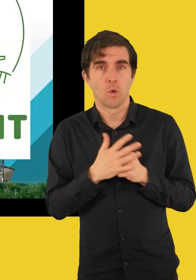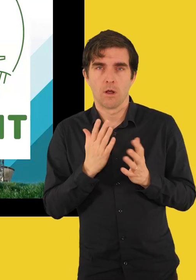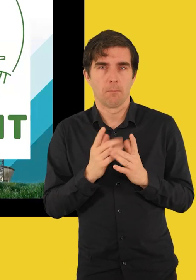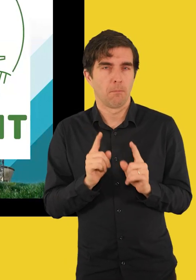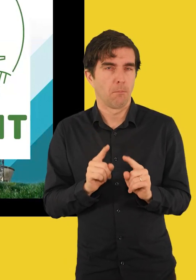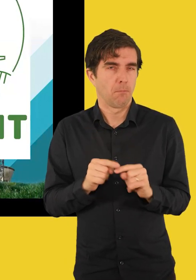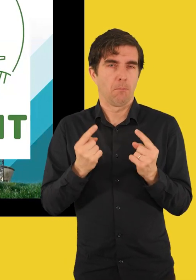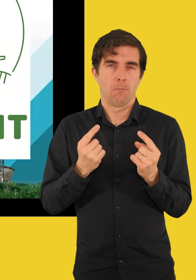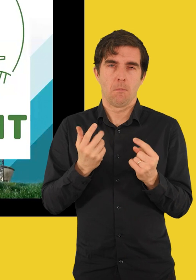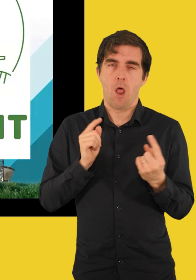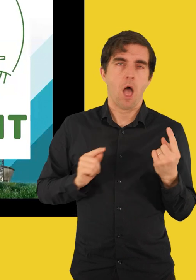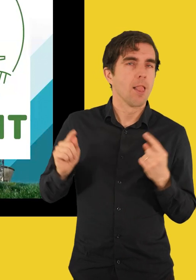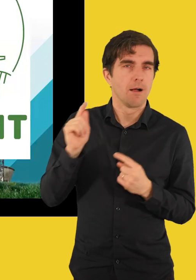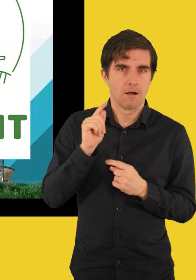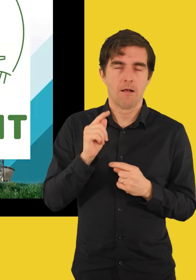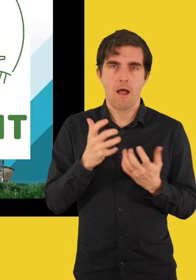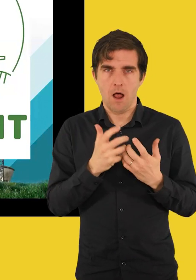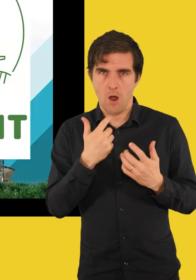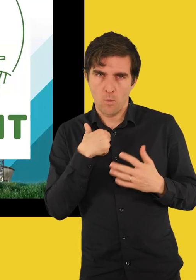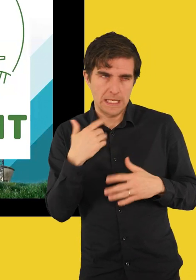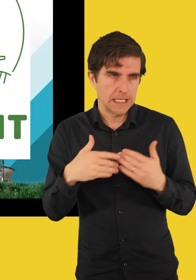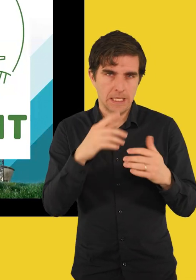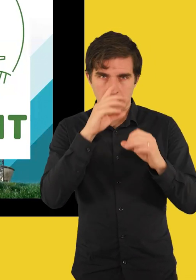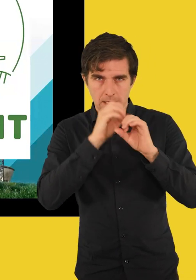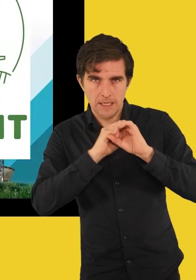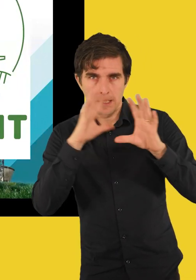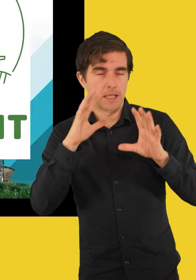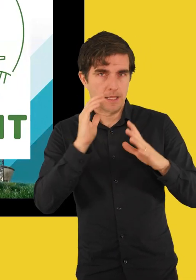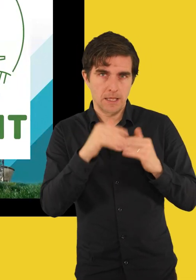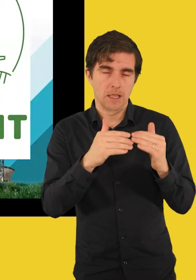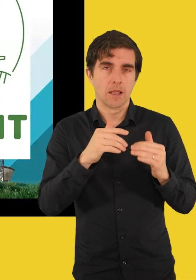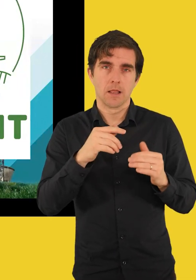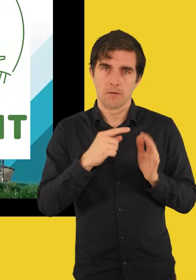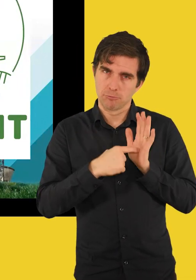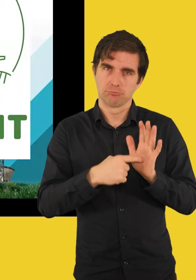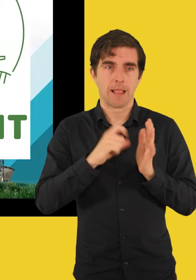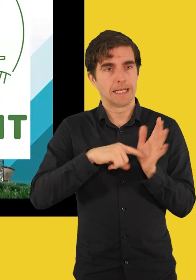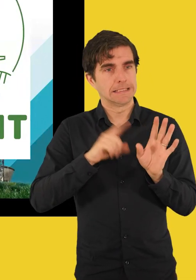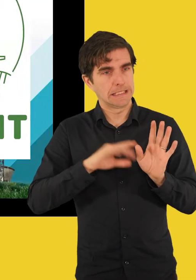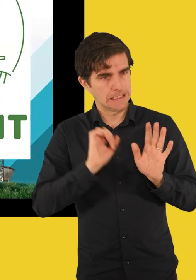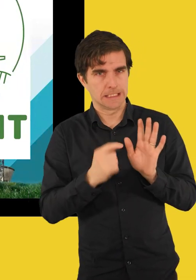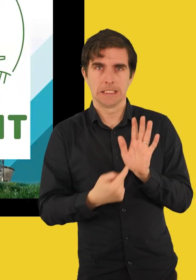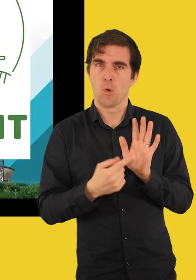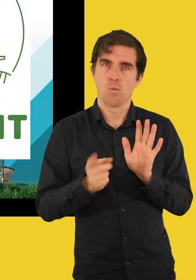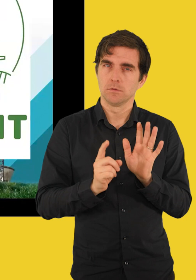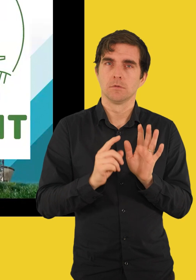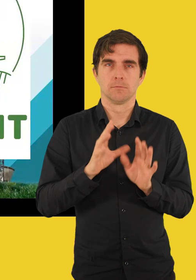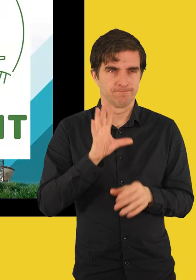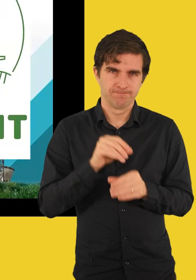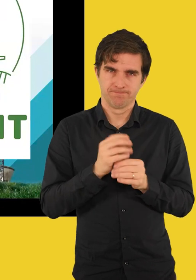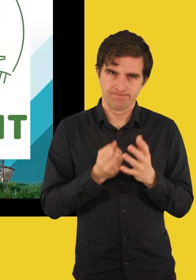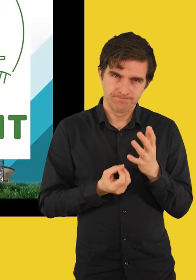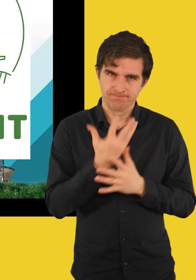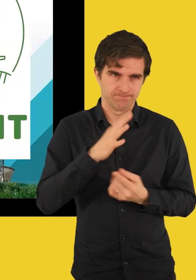bit different in many ways to some other cities, as it goes beyond the visioning that we see sometimes in city portraits to really involve the development